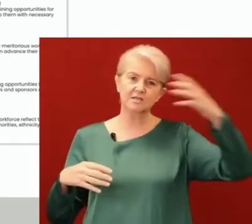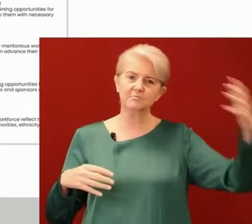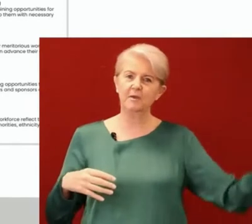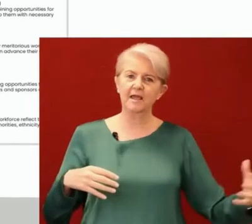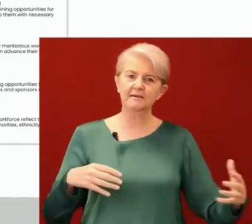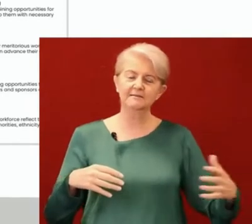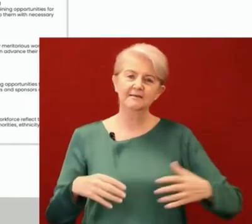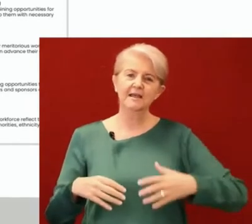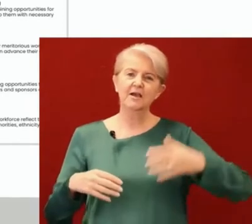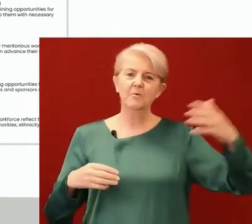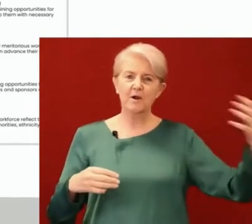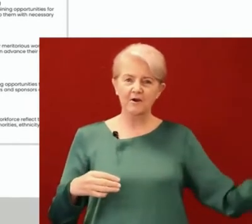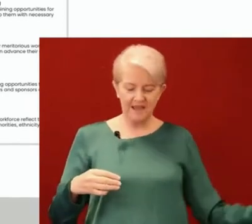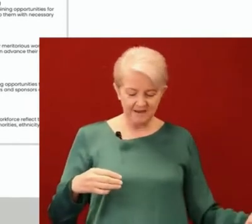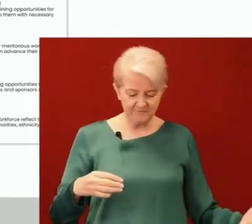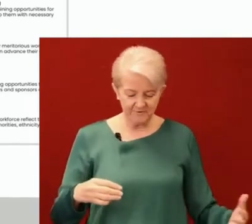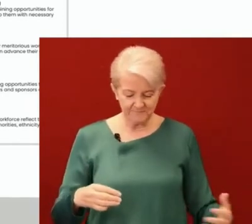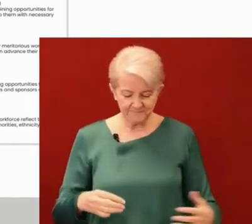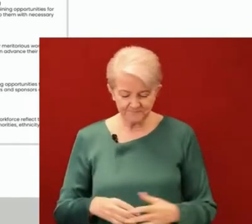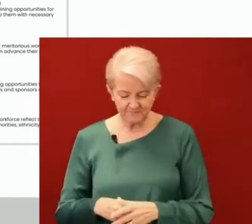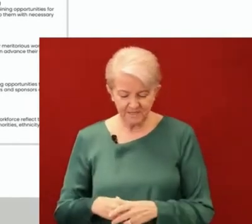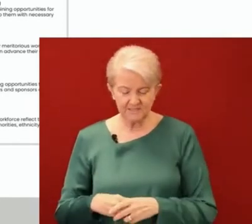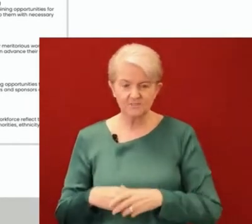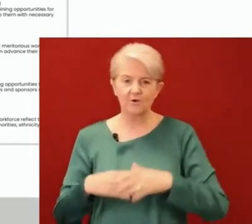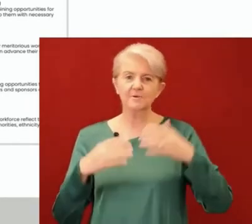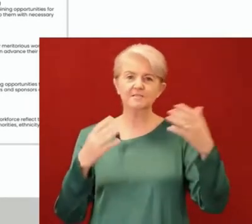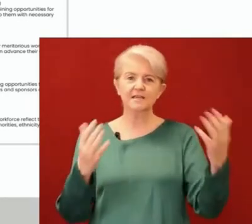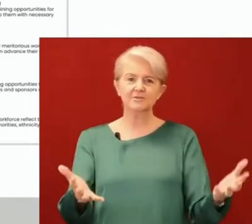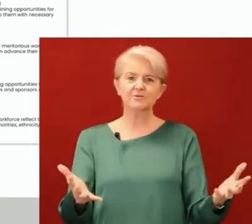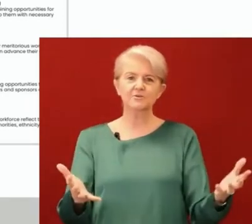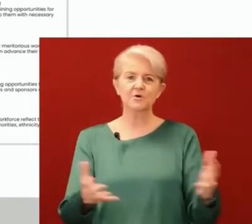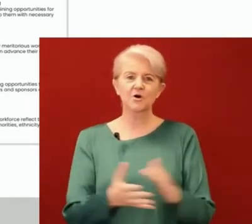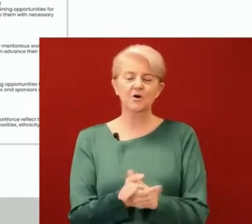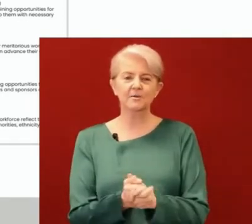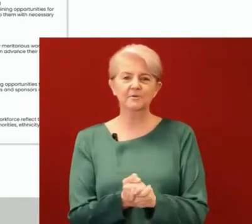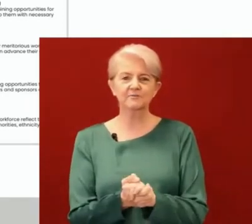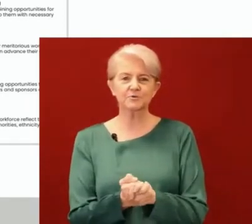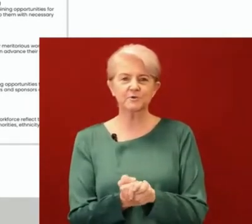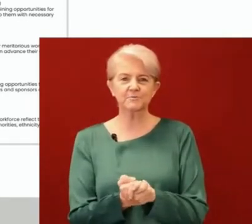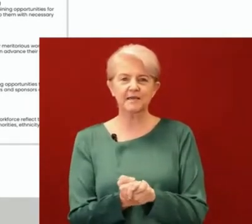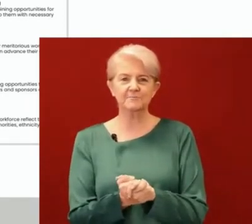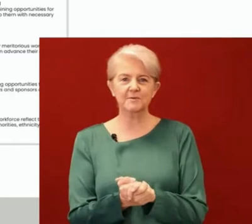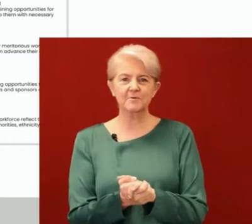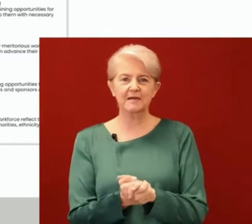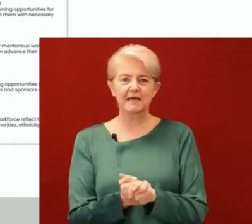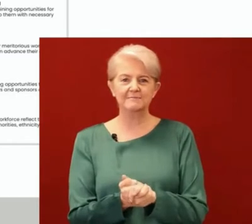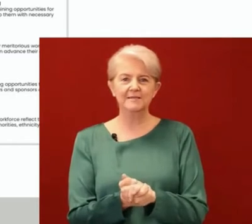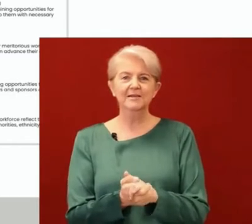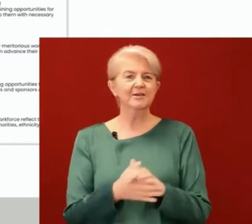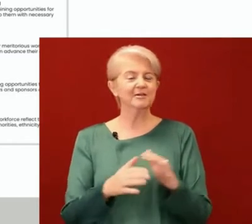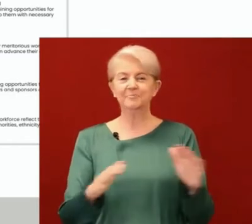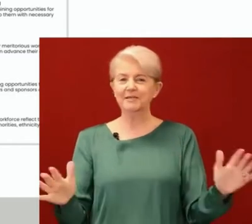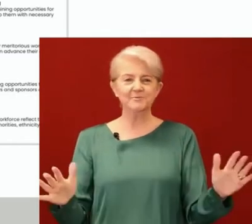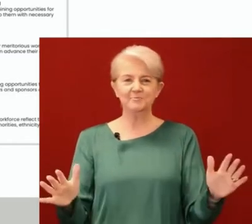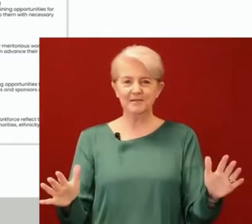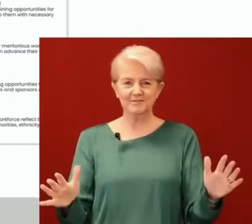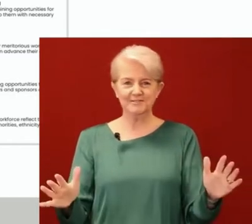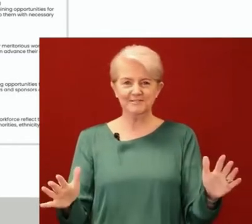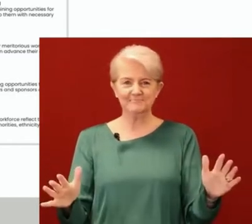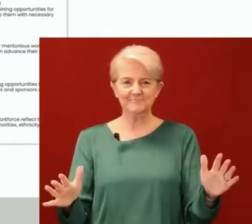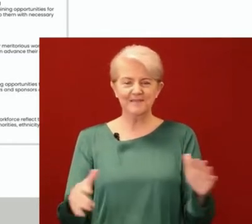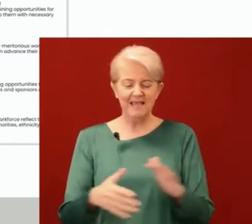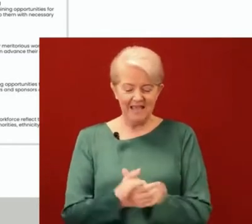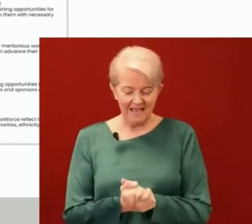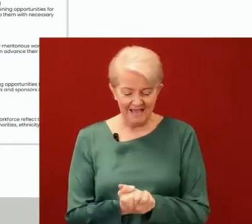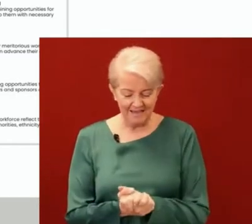to explain where I came from. So I'm going to take you on a bit of a trip down memory lane, complete with